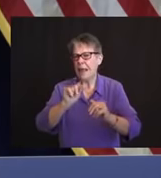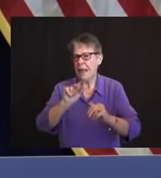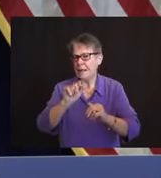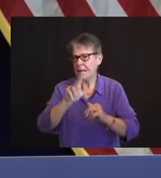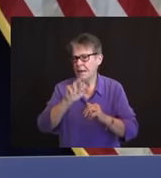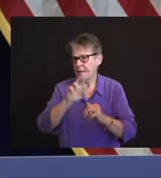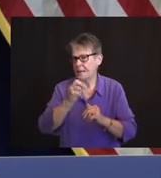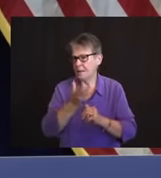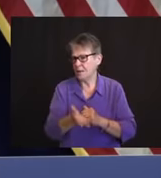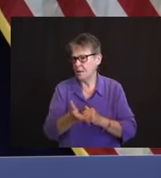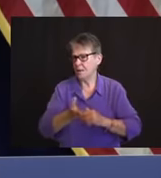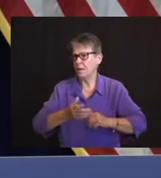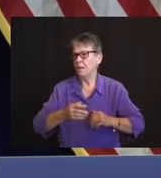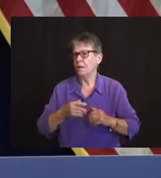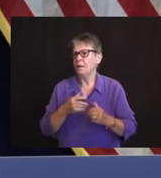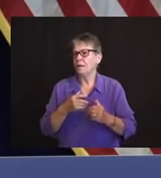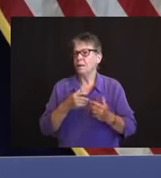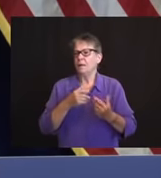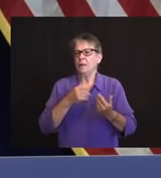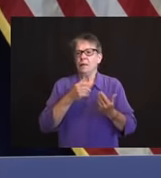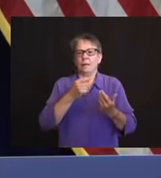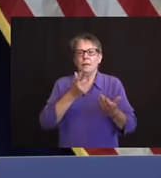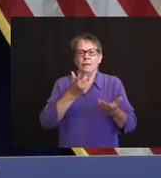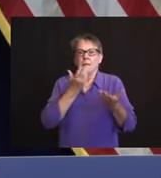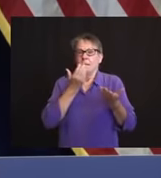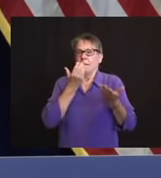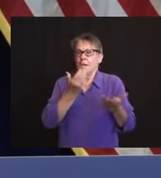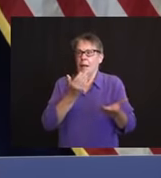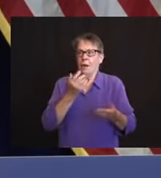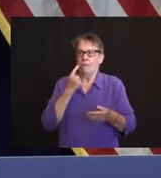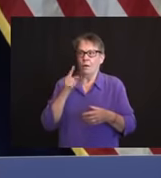has the highest infant mortality death rate